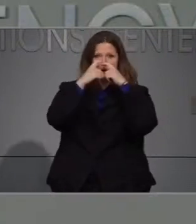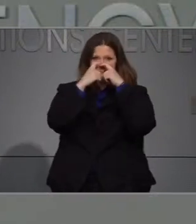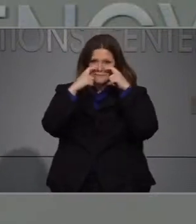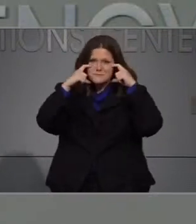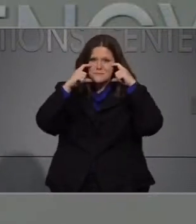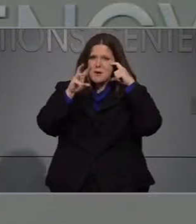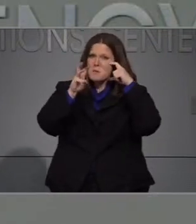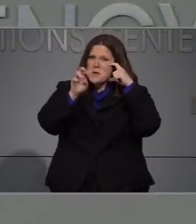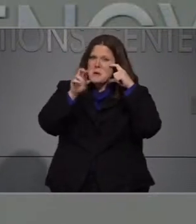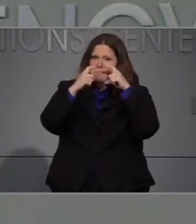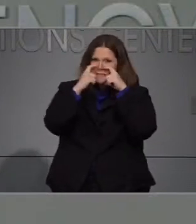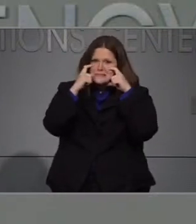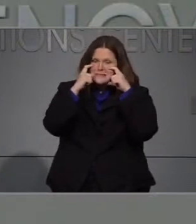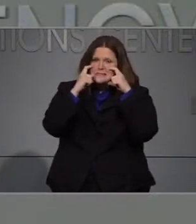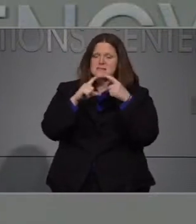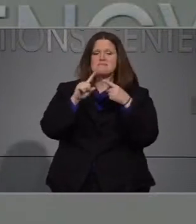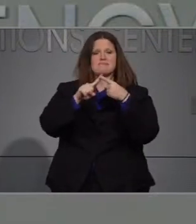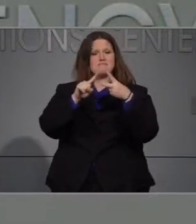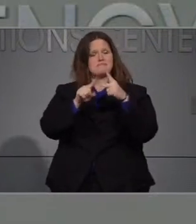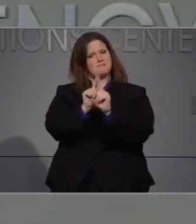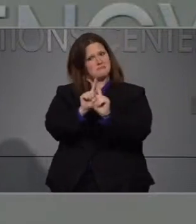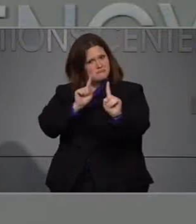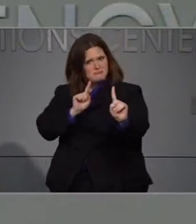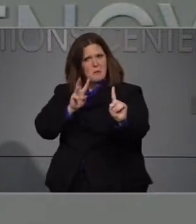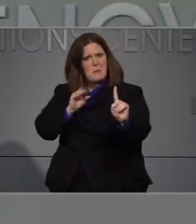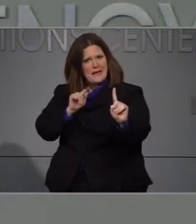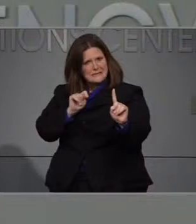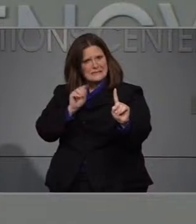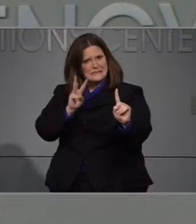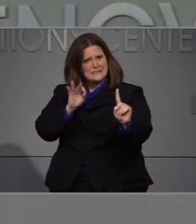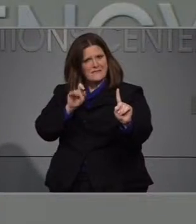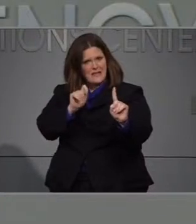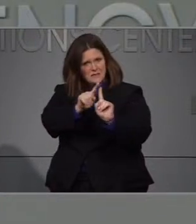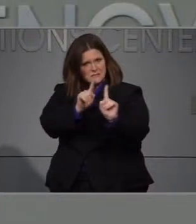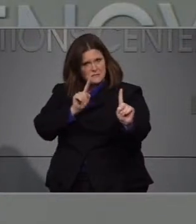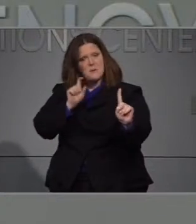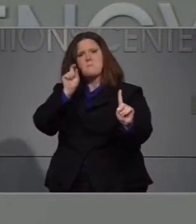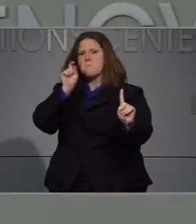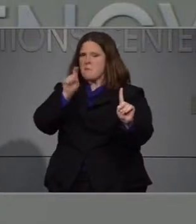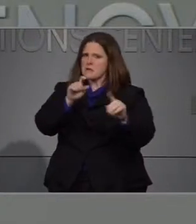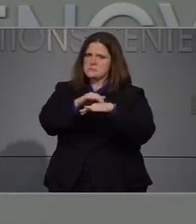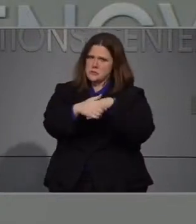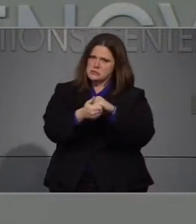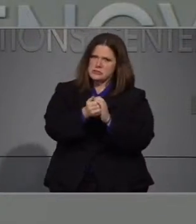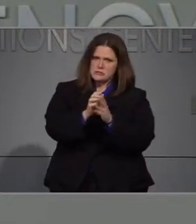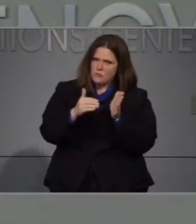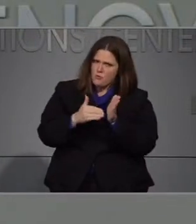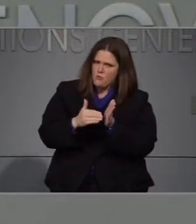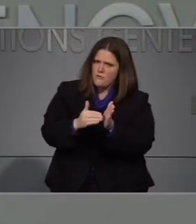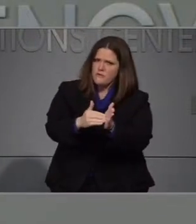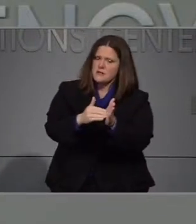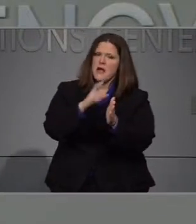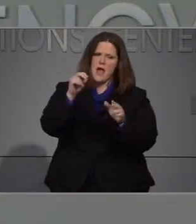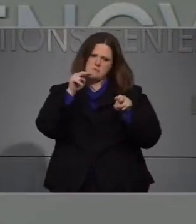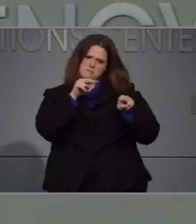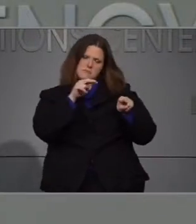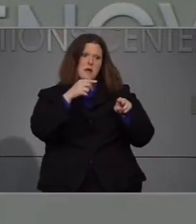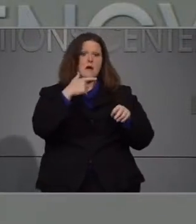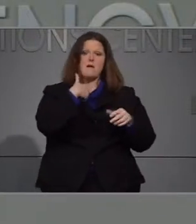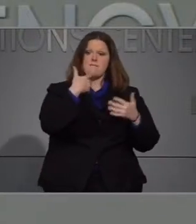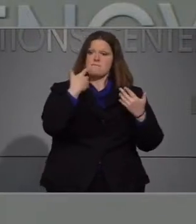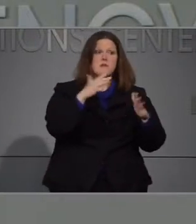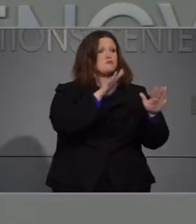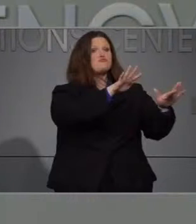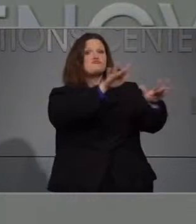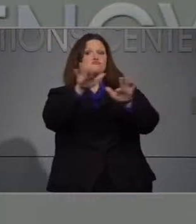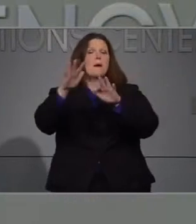time. You want to be practicing social distancing and washing your hands. You have to be vigilant and really monitor your symptoms when you return. If